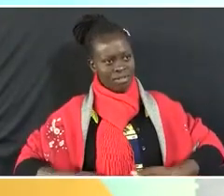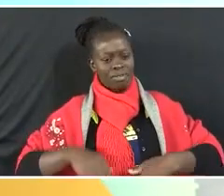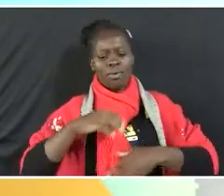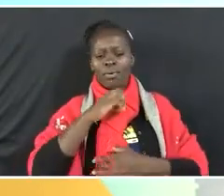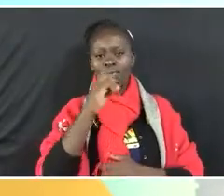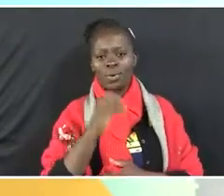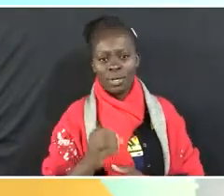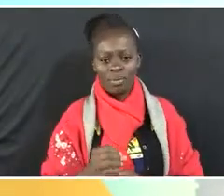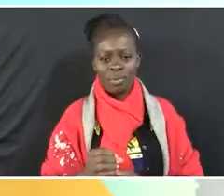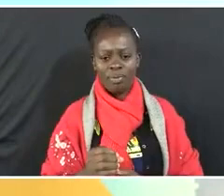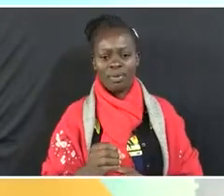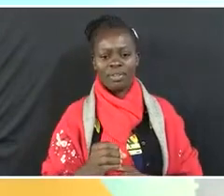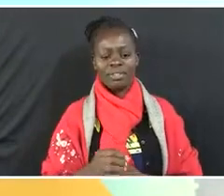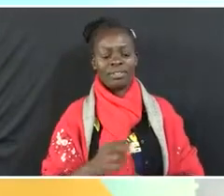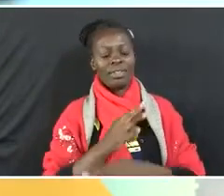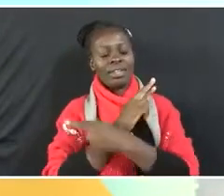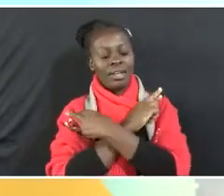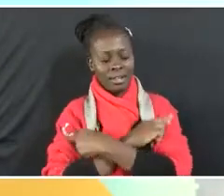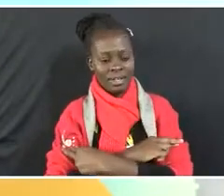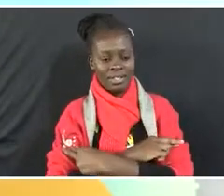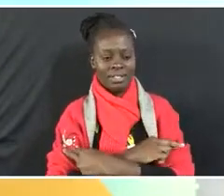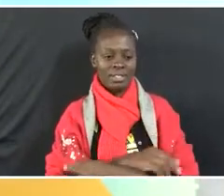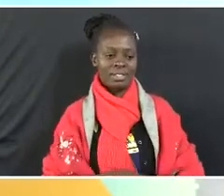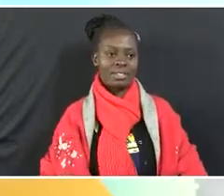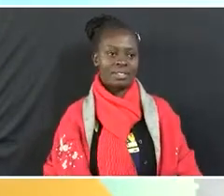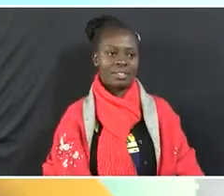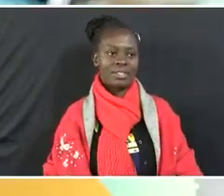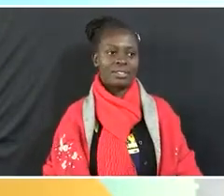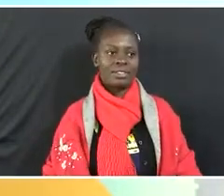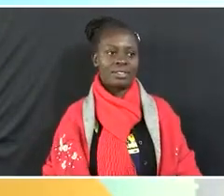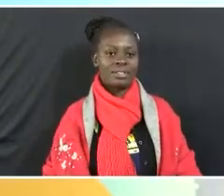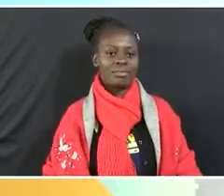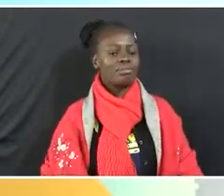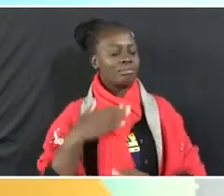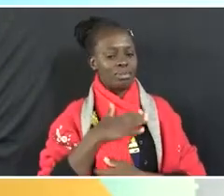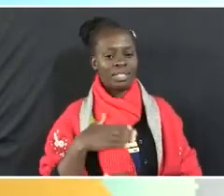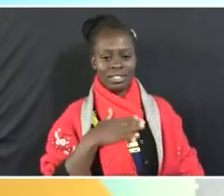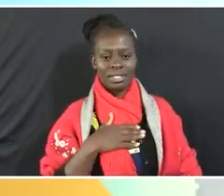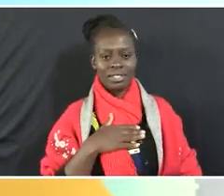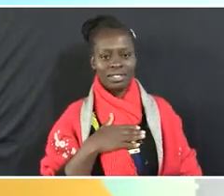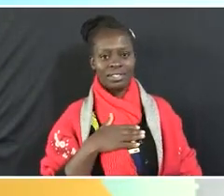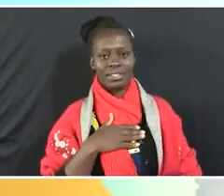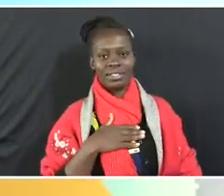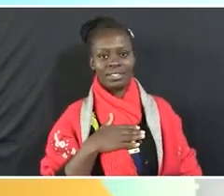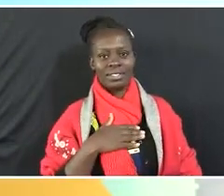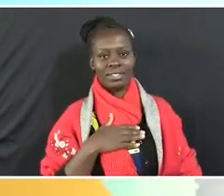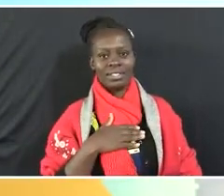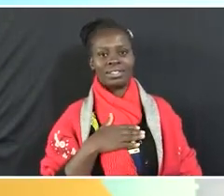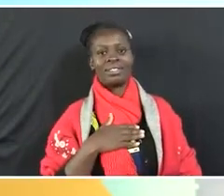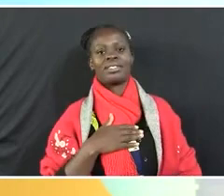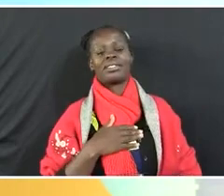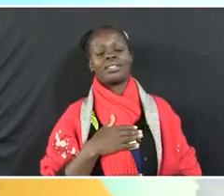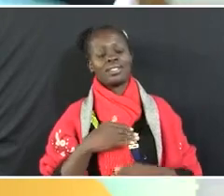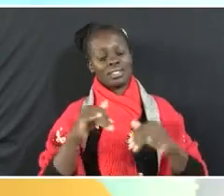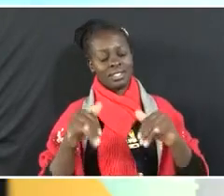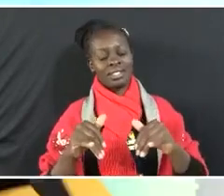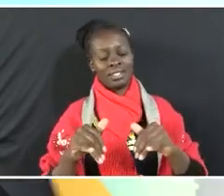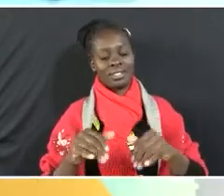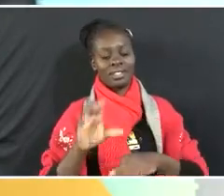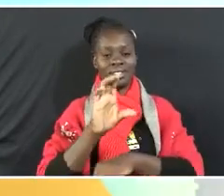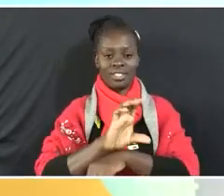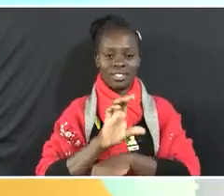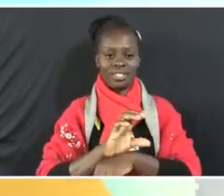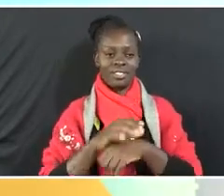next 5 and 10 years. We can't. So please, don't leave the faith. Hang in